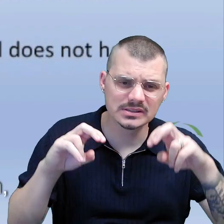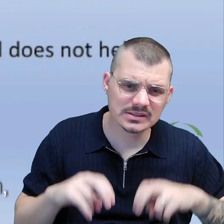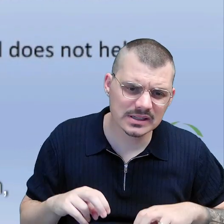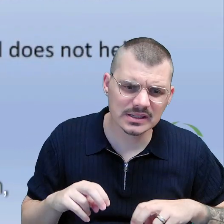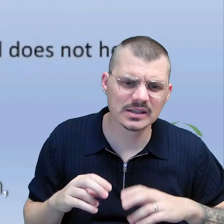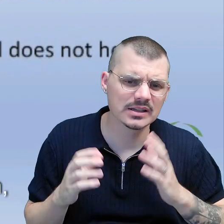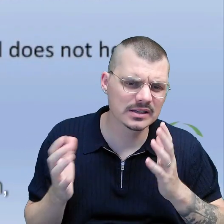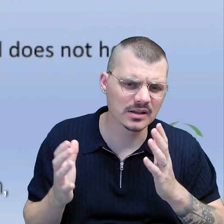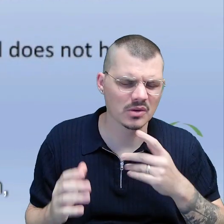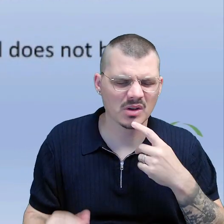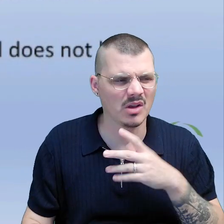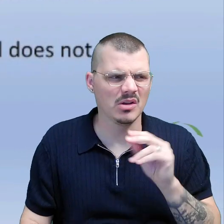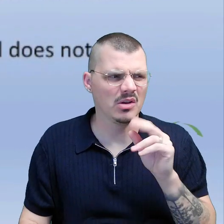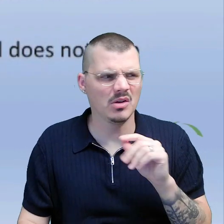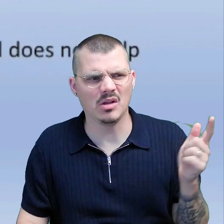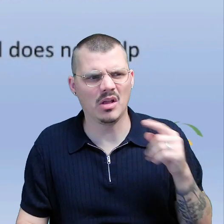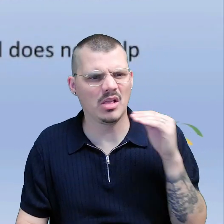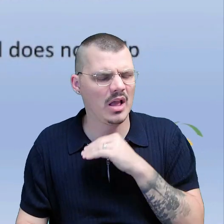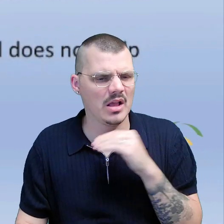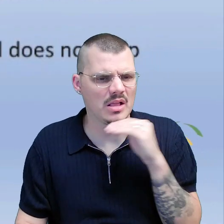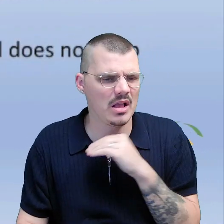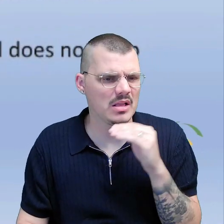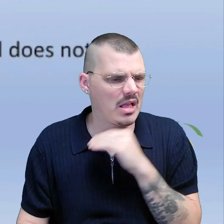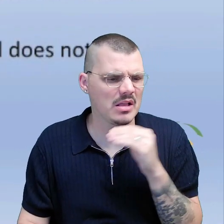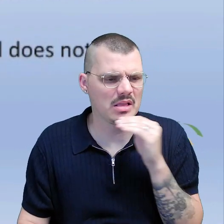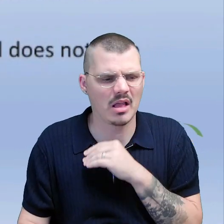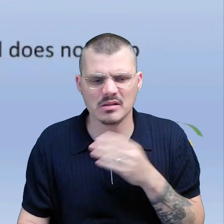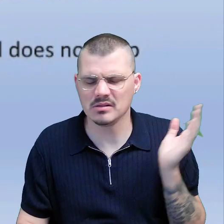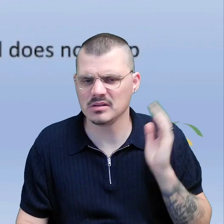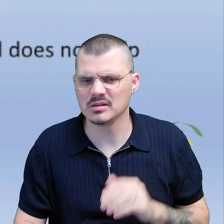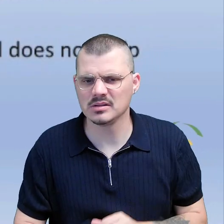you try and sit down with the person, well, they're all just lying anyway.